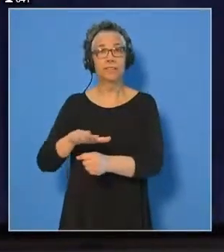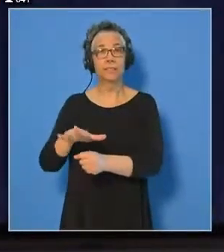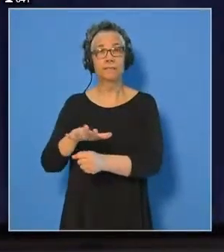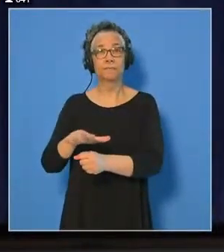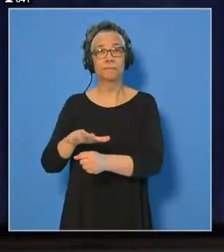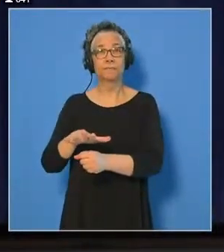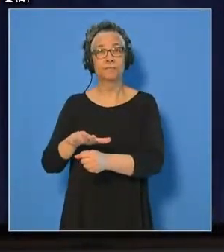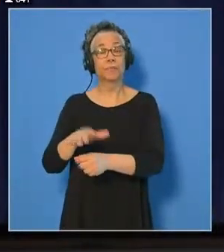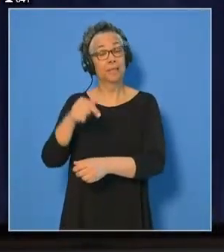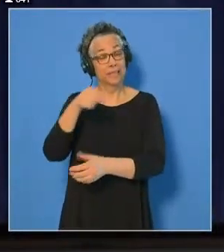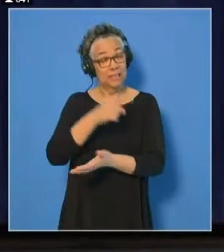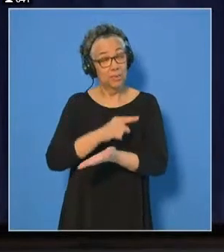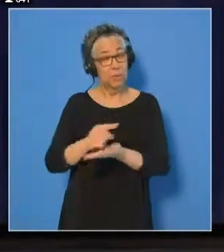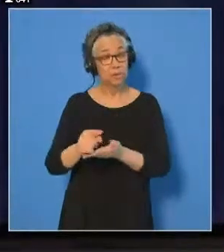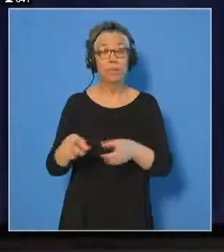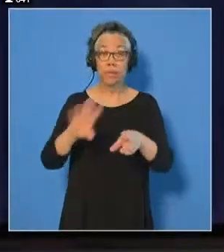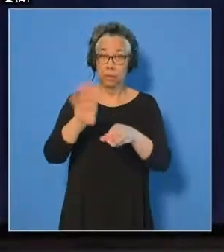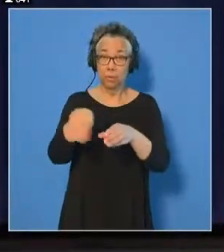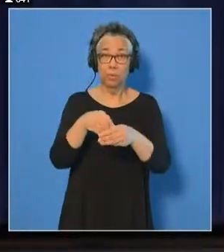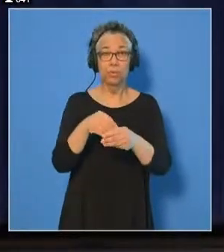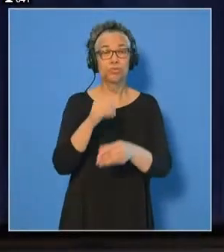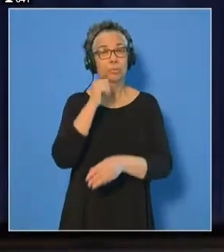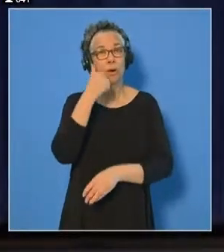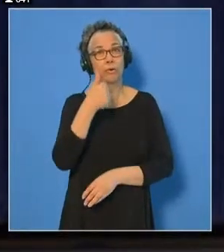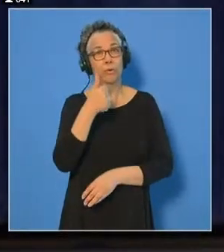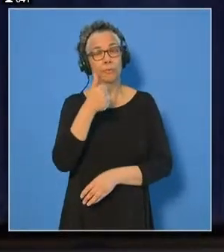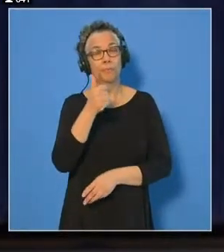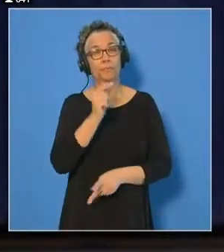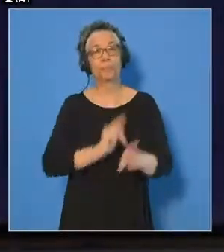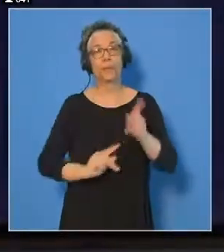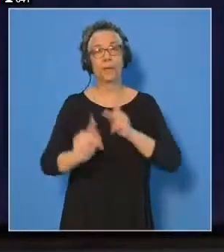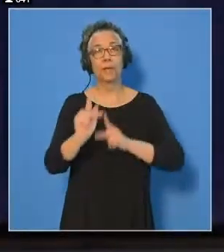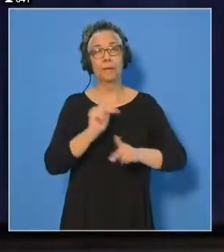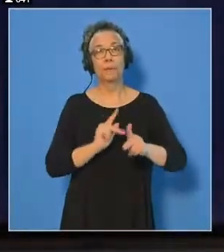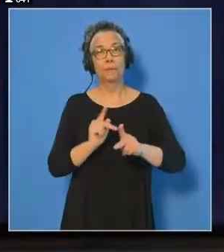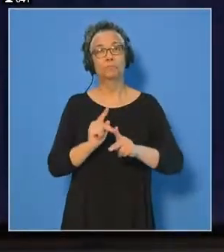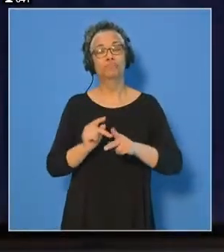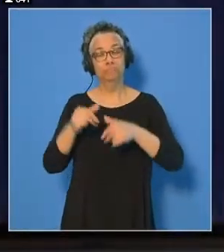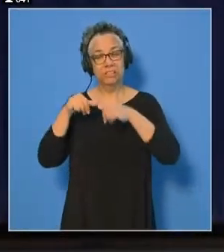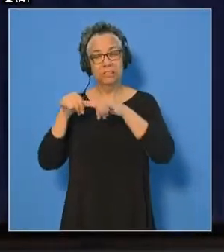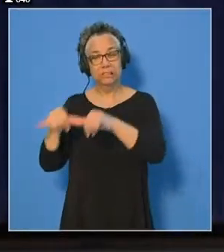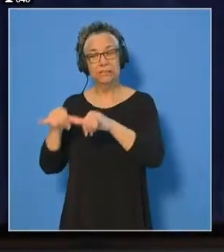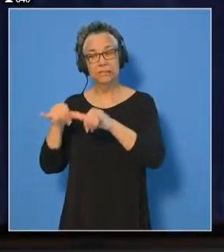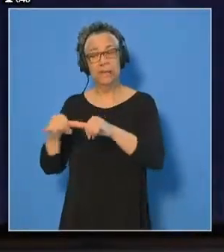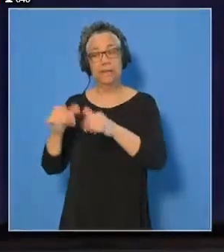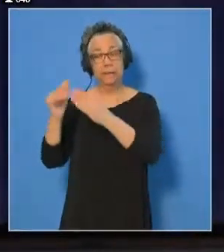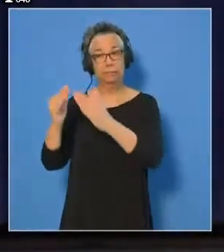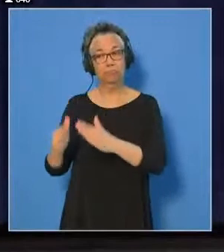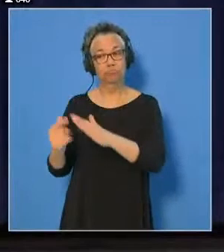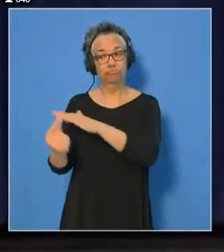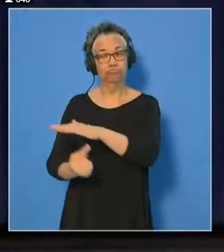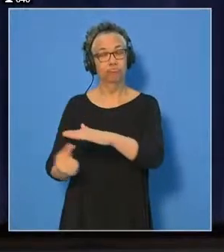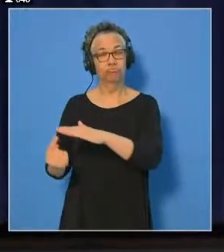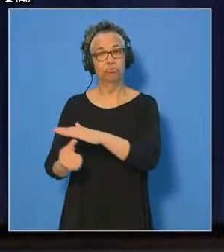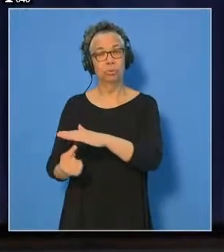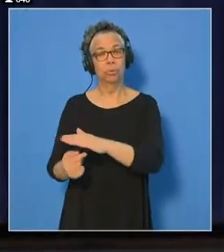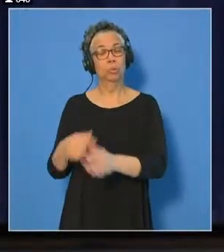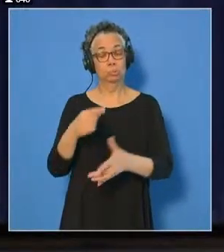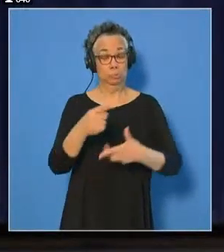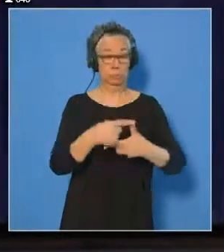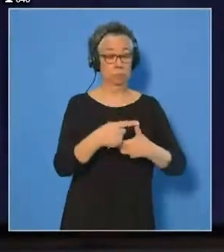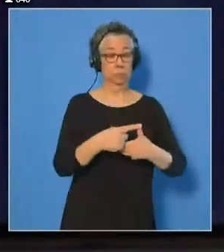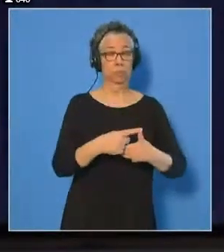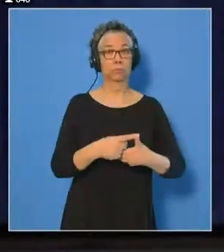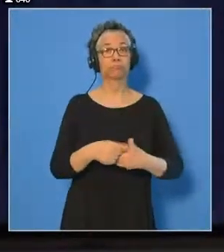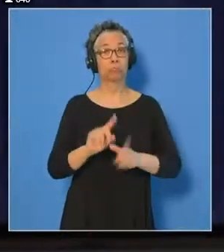Over the course of this week, including tomorrow, individuals who have been housed at these facilities have either been, 1, discharged to